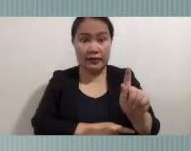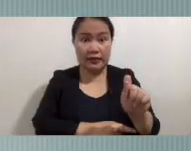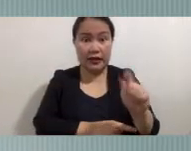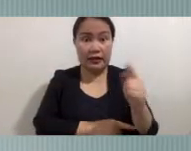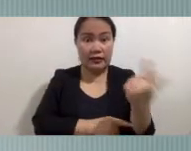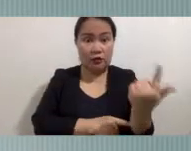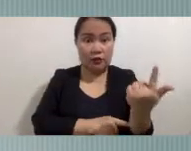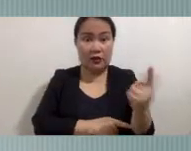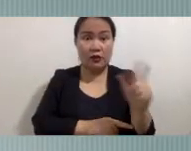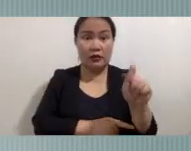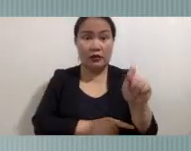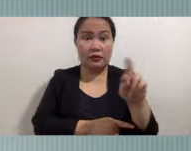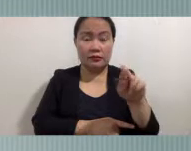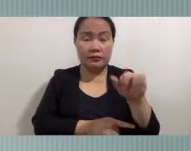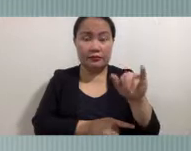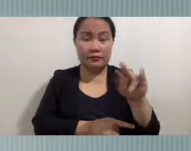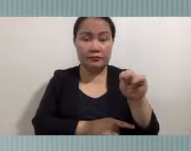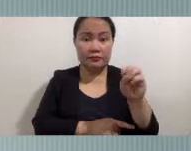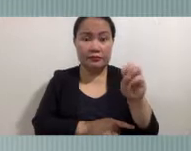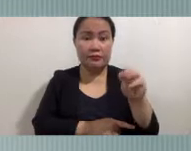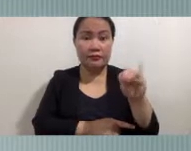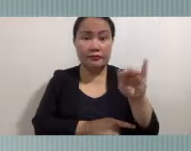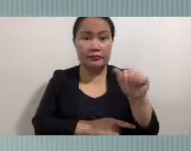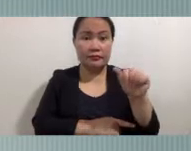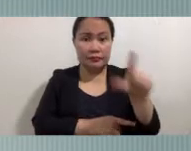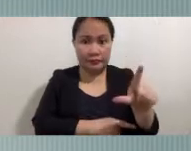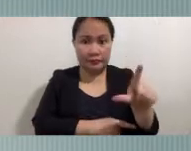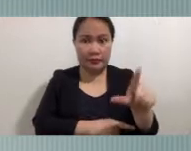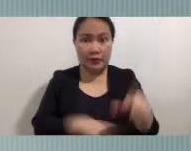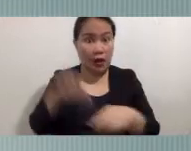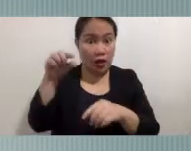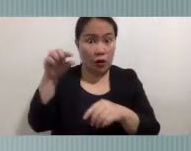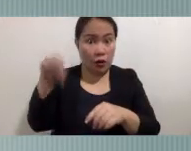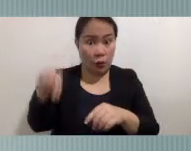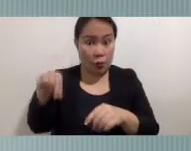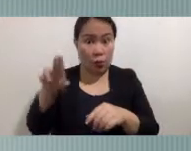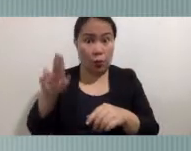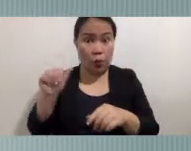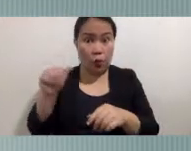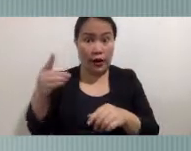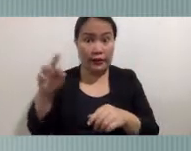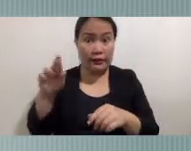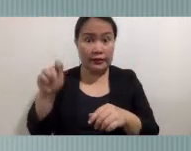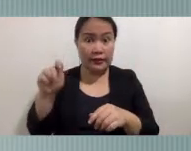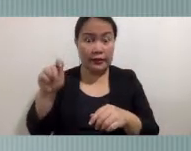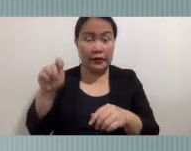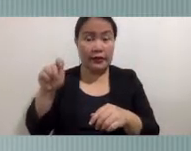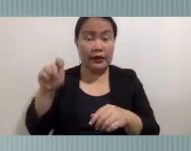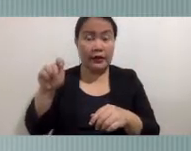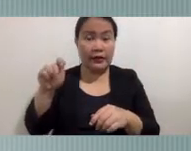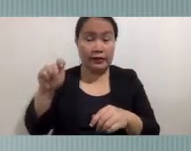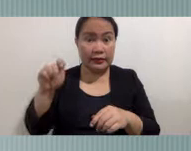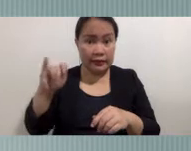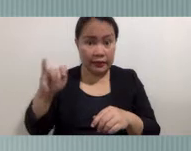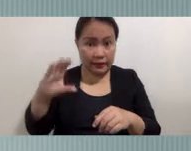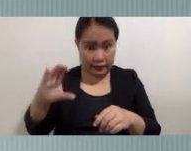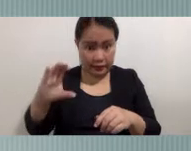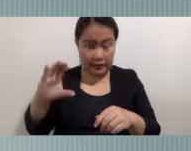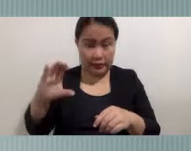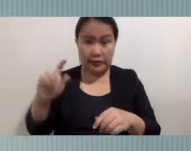quadratic trinomial is just part of or an example of general